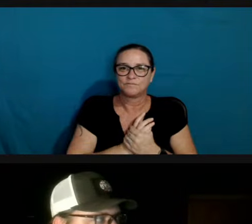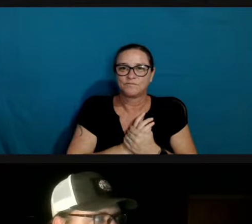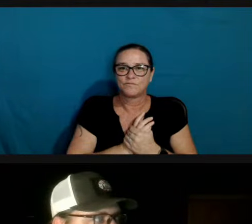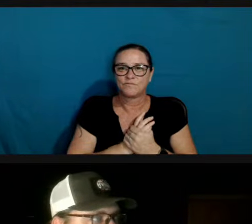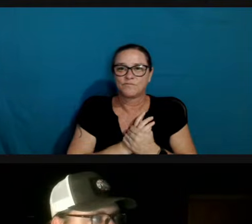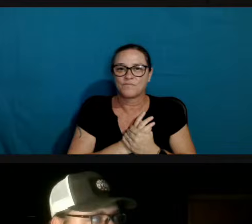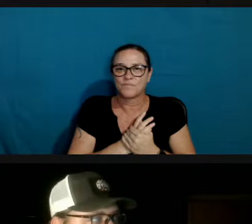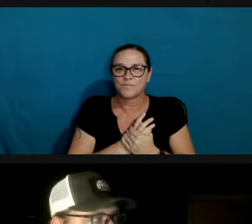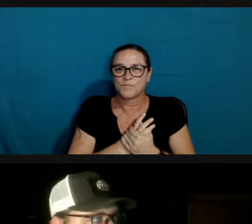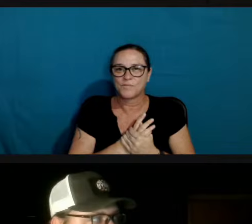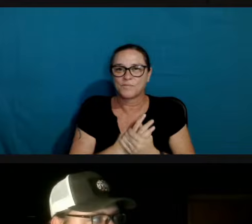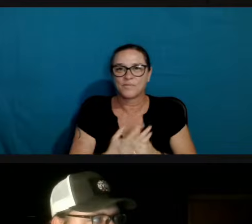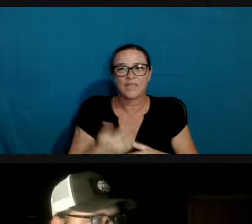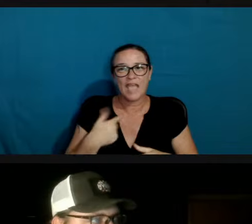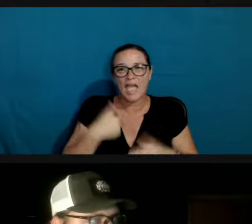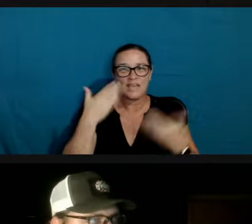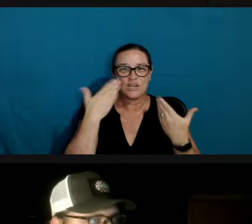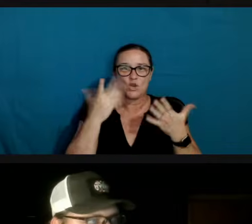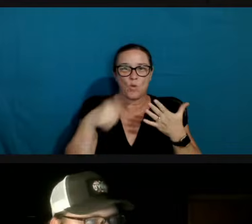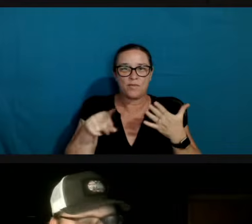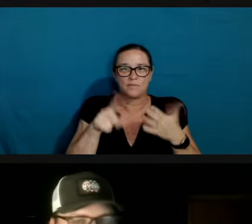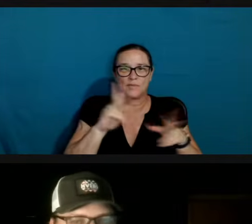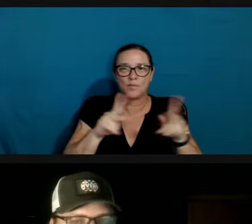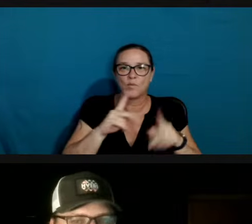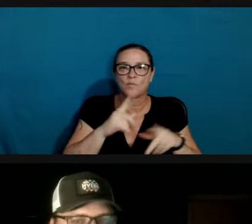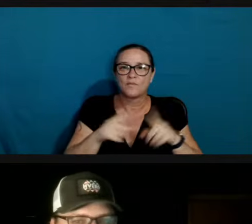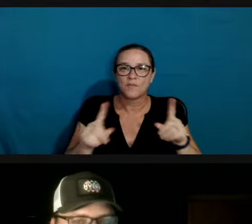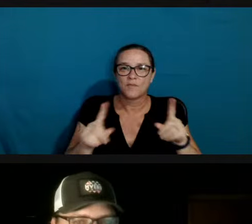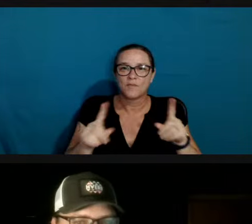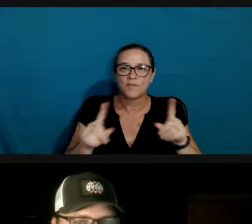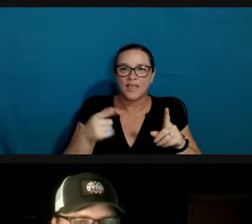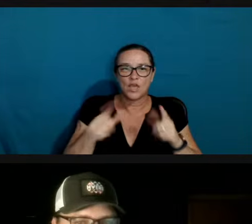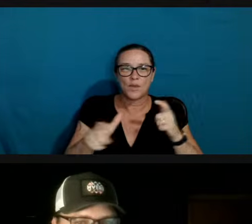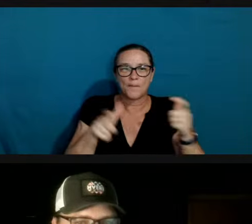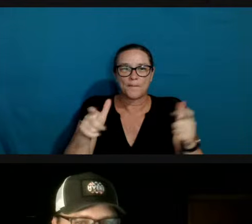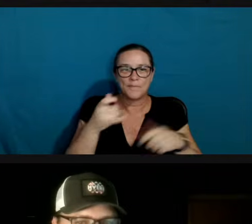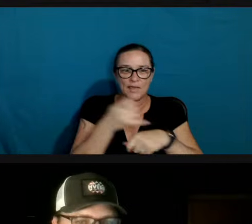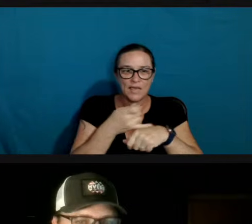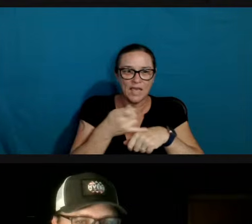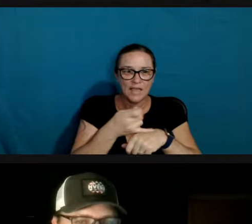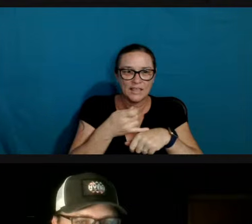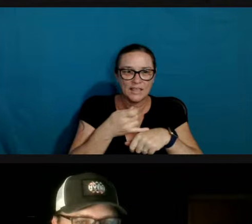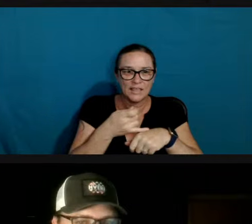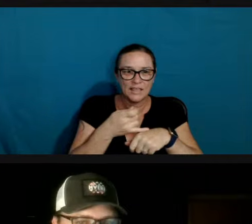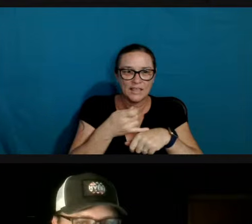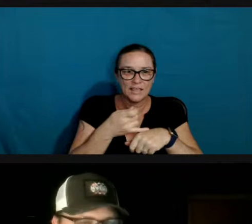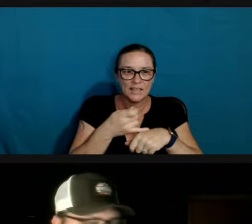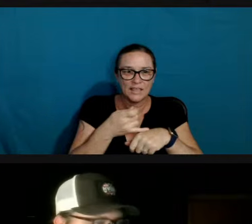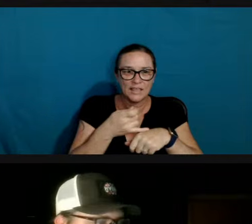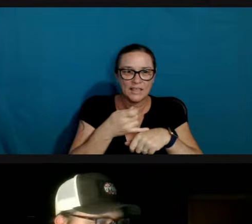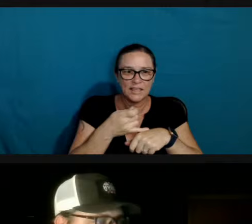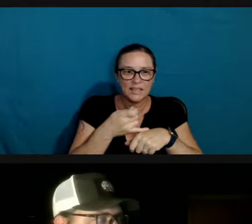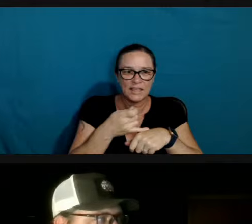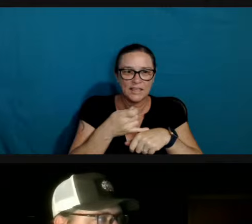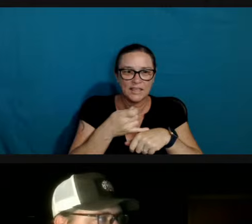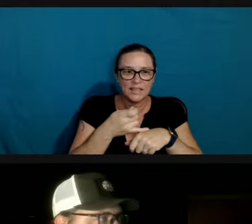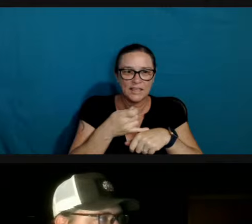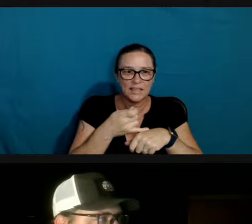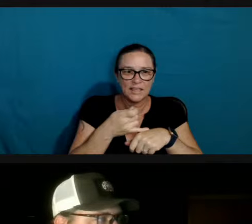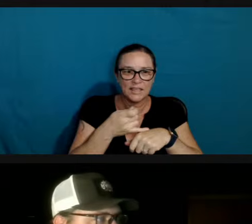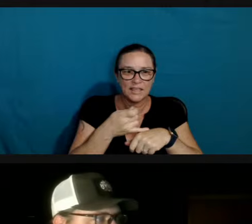Apparently, I didn't know them, but they're Big Island connected, the people that own that house,